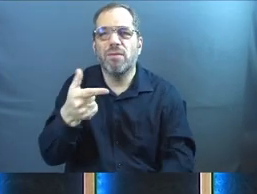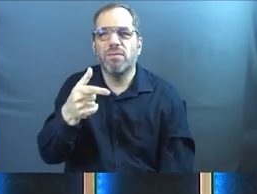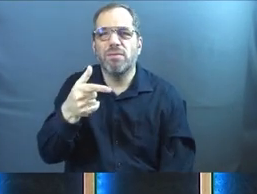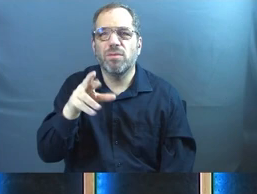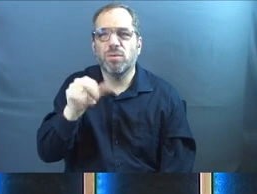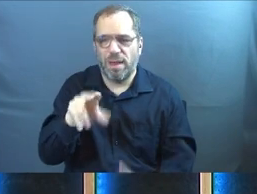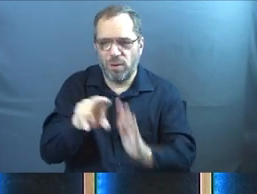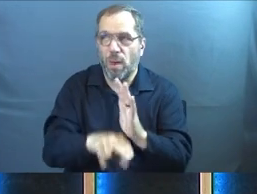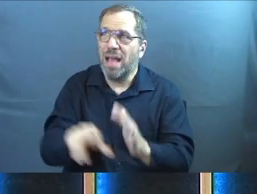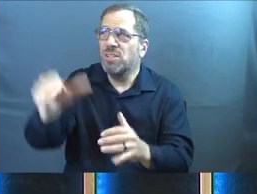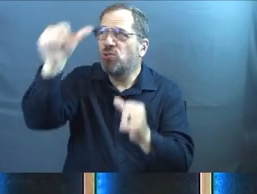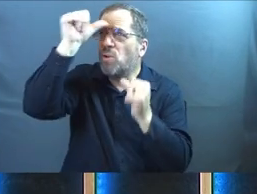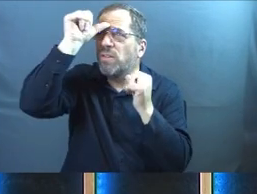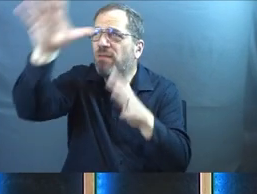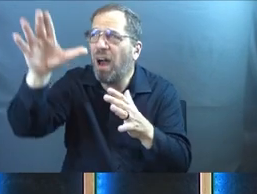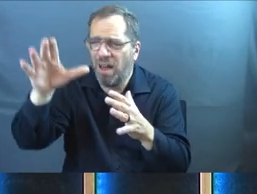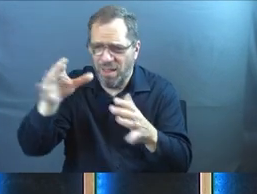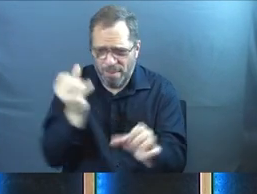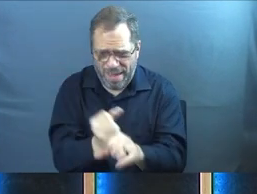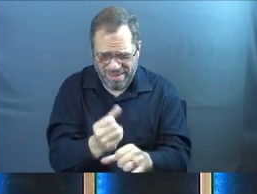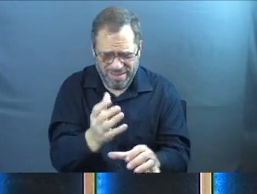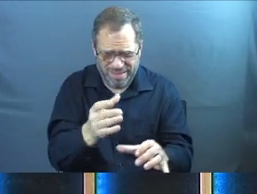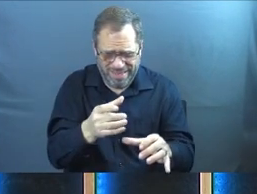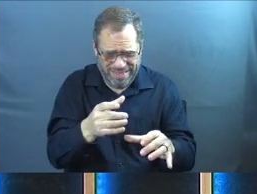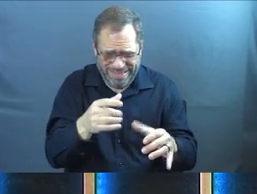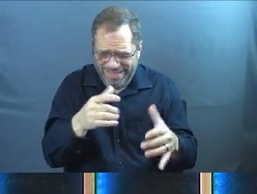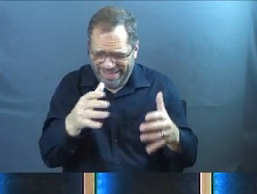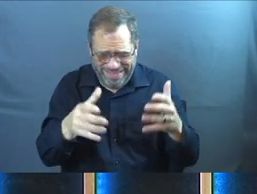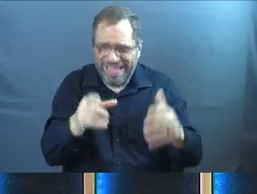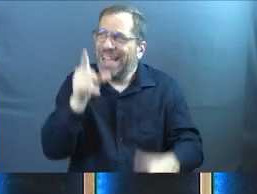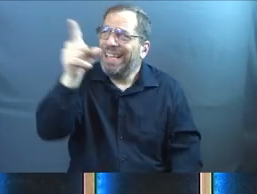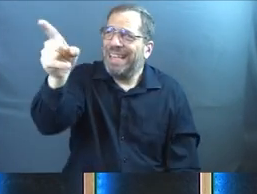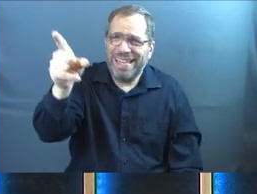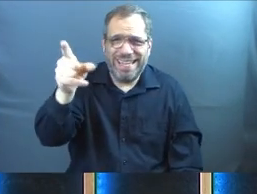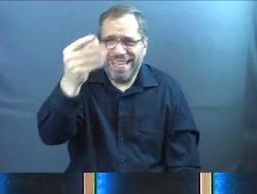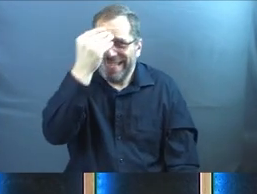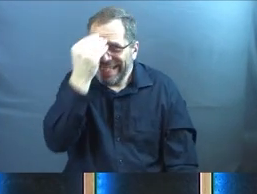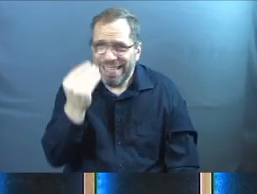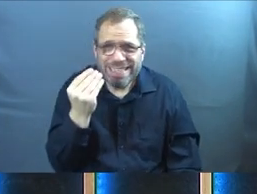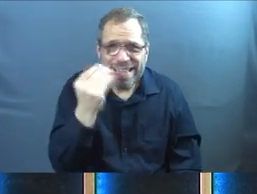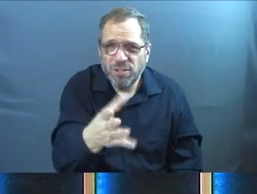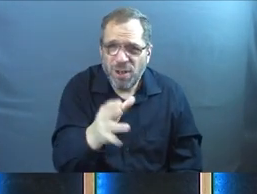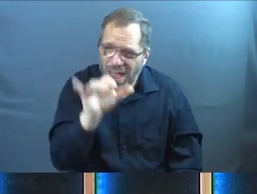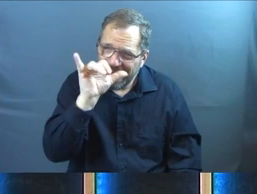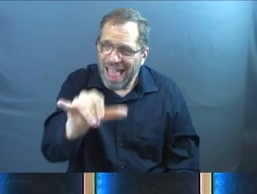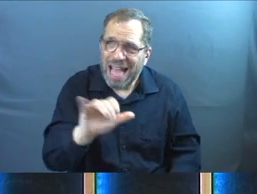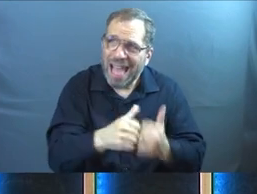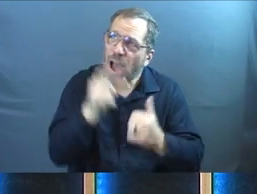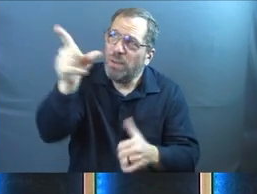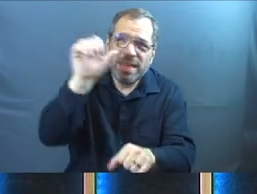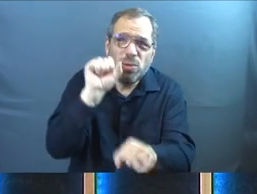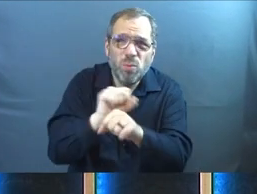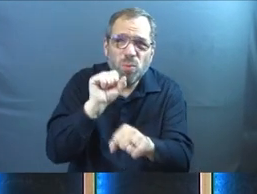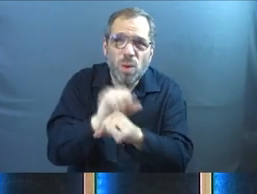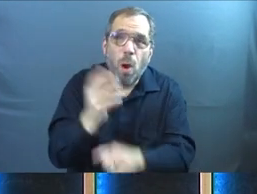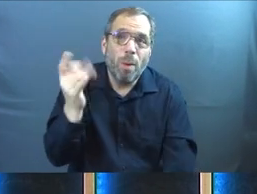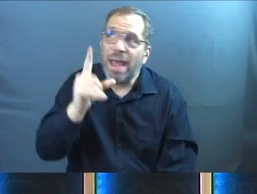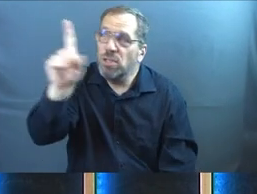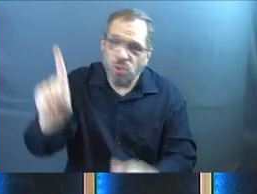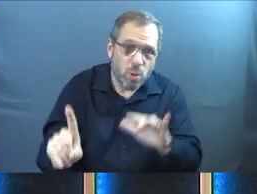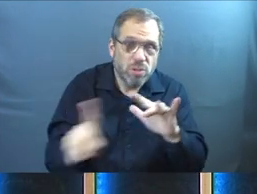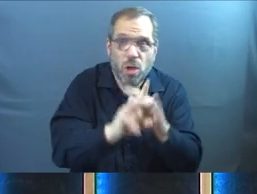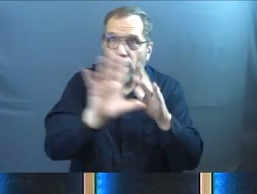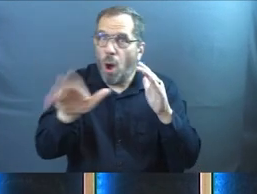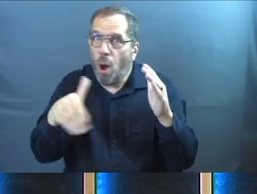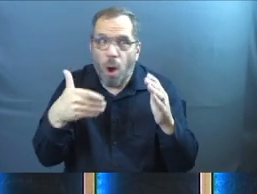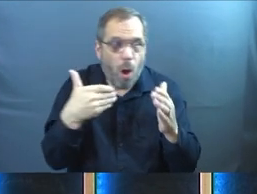your loving Father who designed this creation? Like, he had to let you know that that's how he worked. So he came into